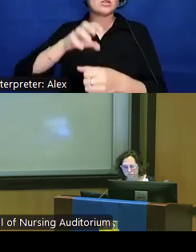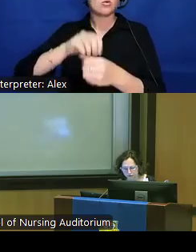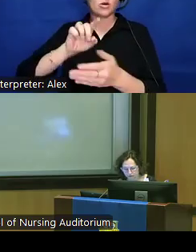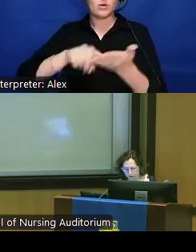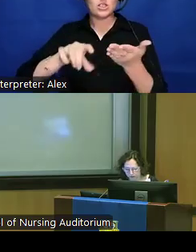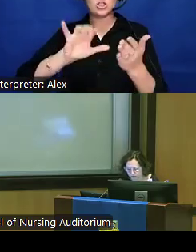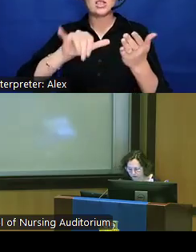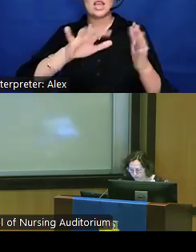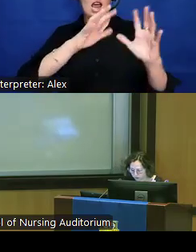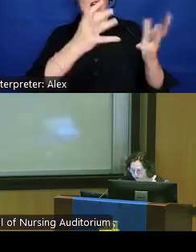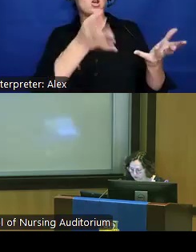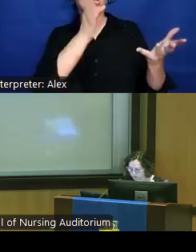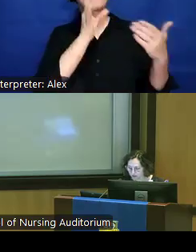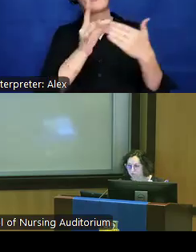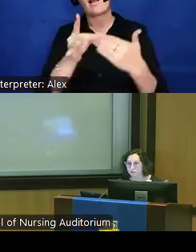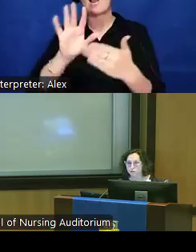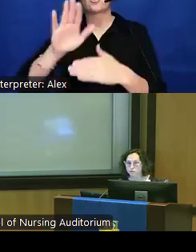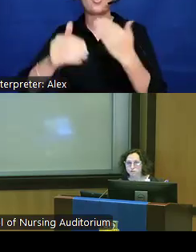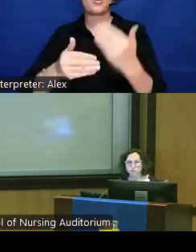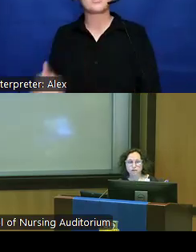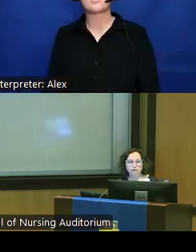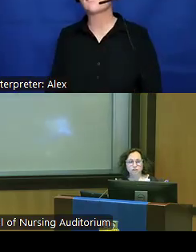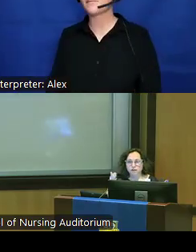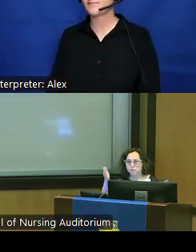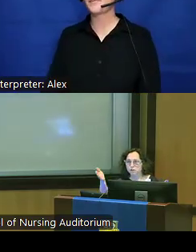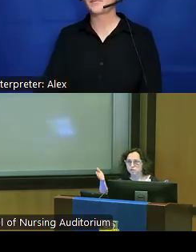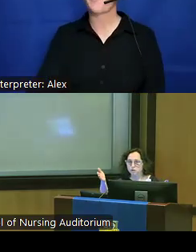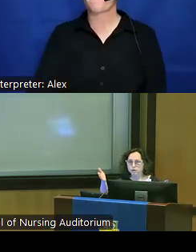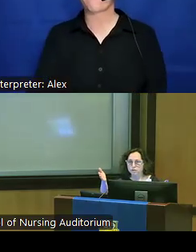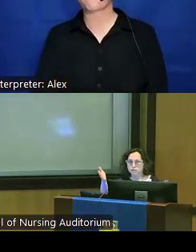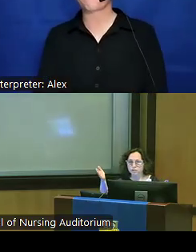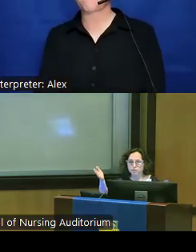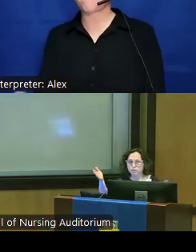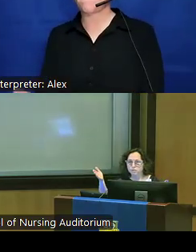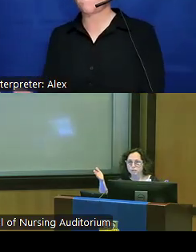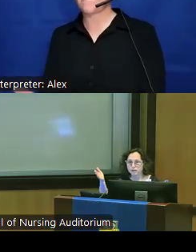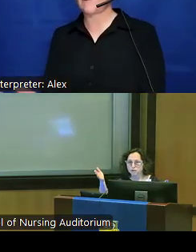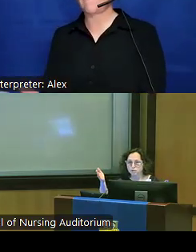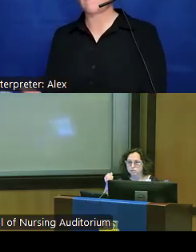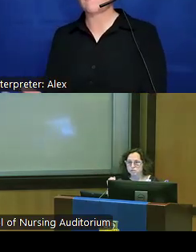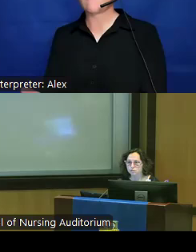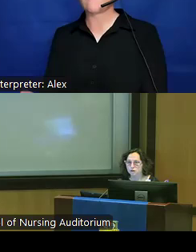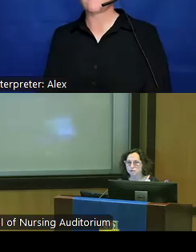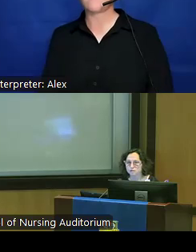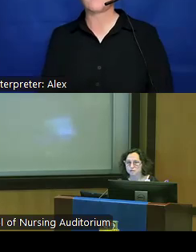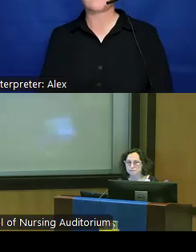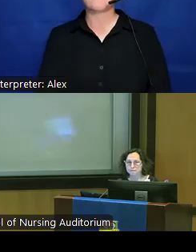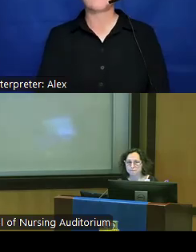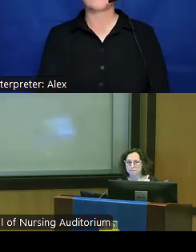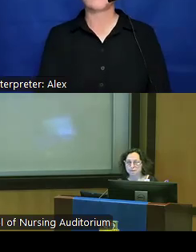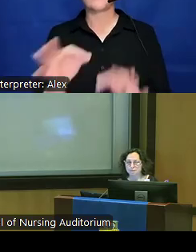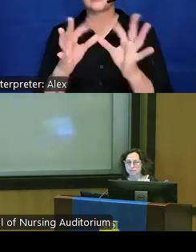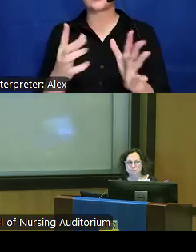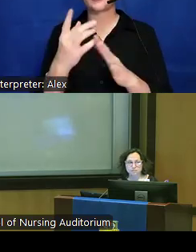process. Excellent. Thank you so much. We do have a couple of other questions rolling in on chat, but I just want to pause and see who in the room might have questions as